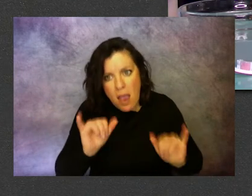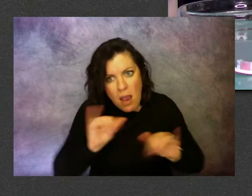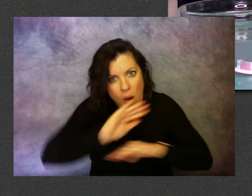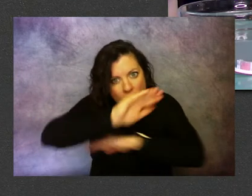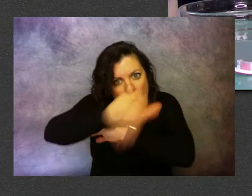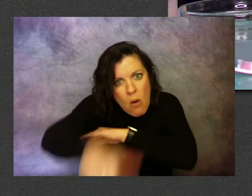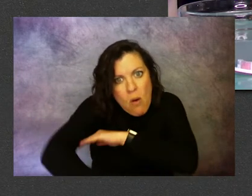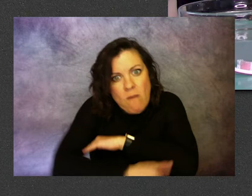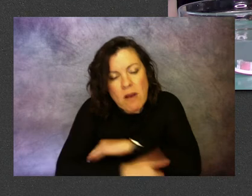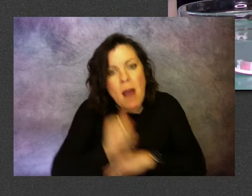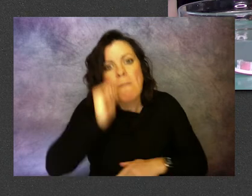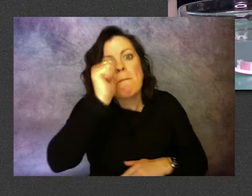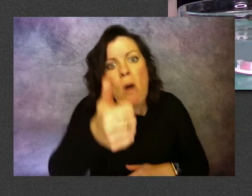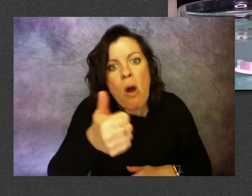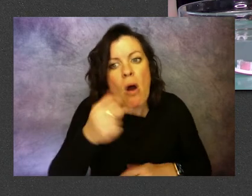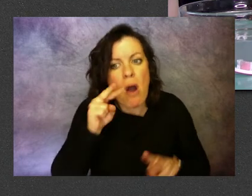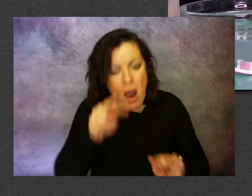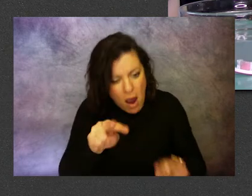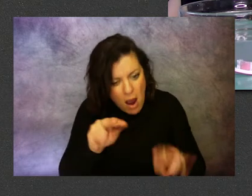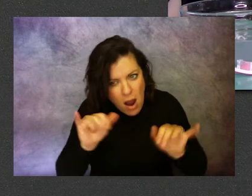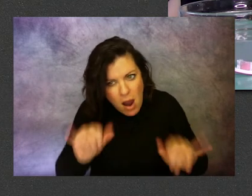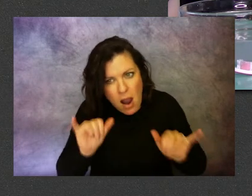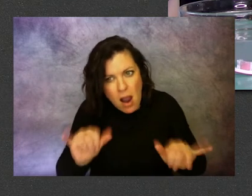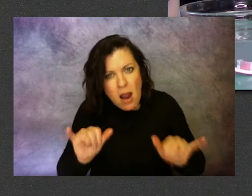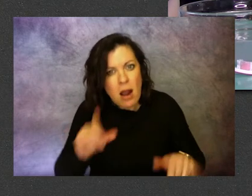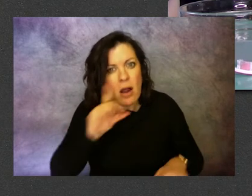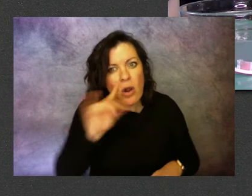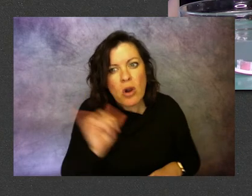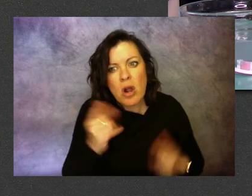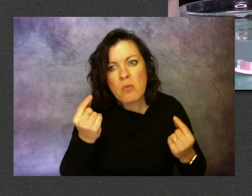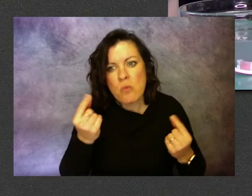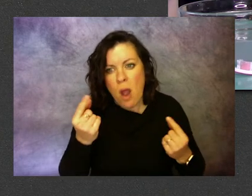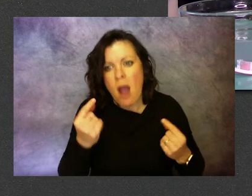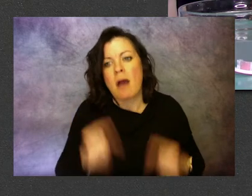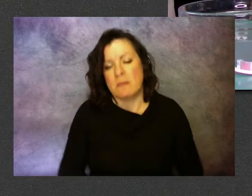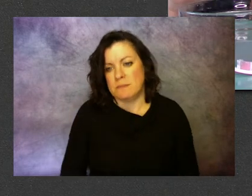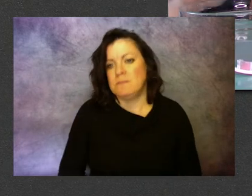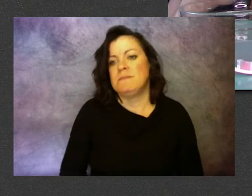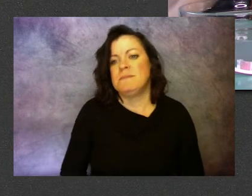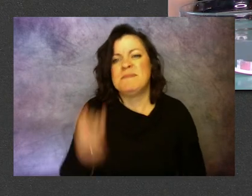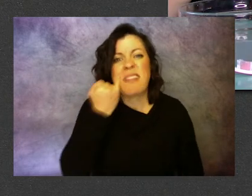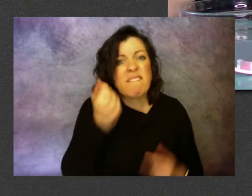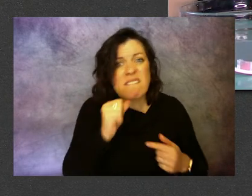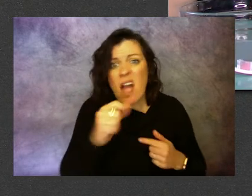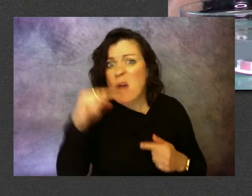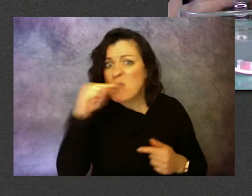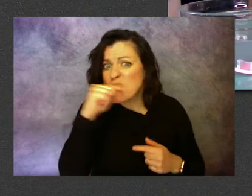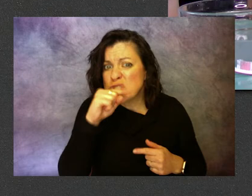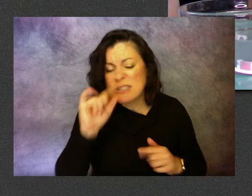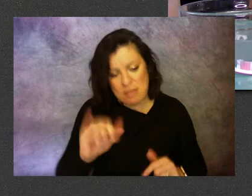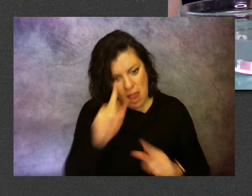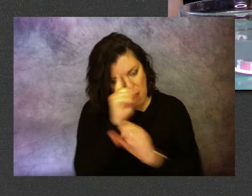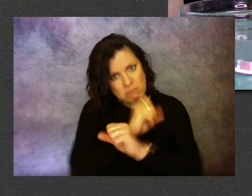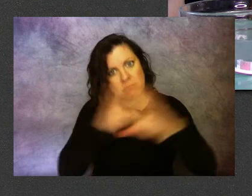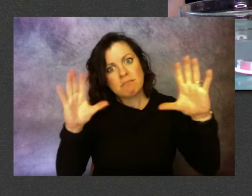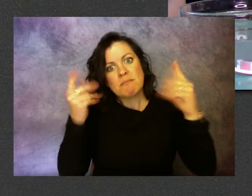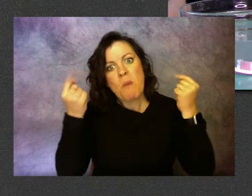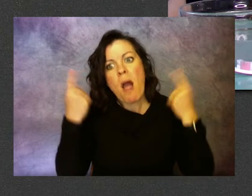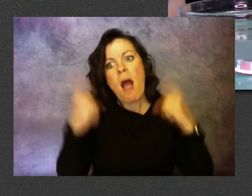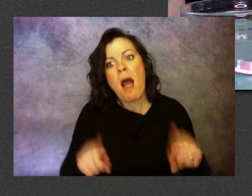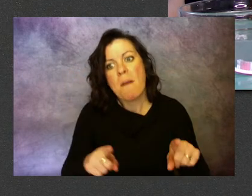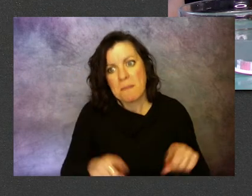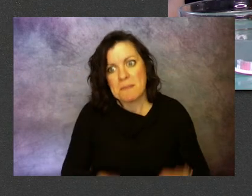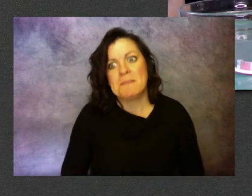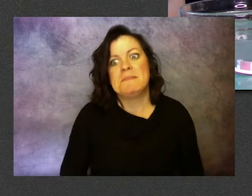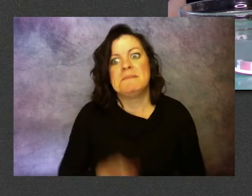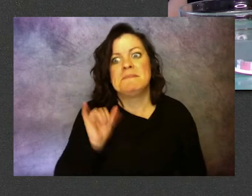with different liquids that you like to drink if you didn't brush your teeth. And then try brushing it off. You